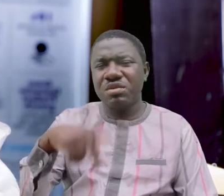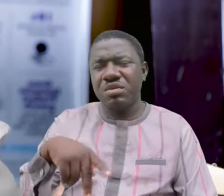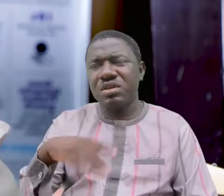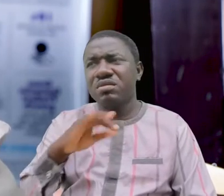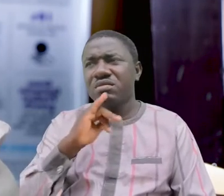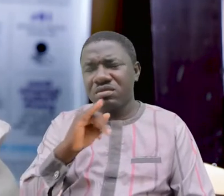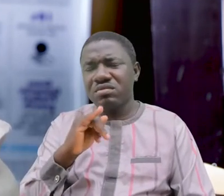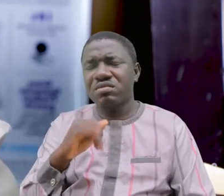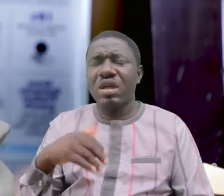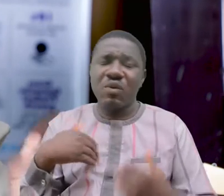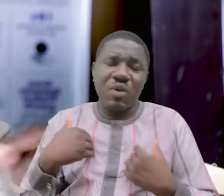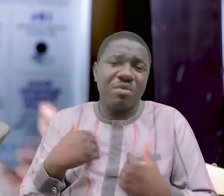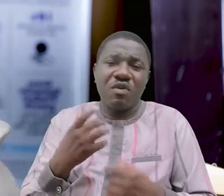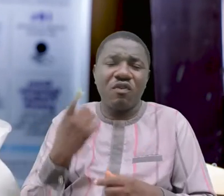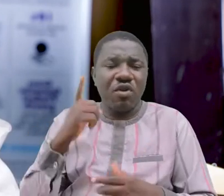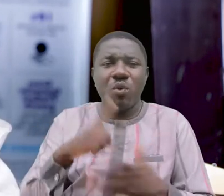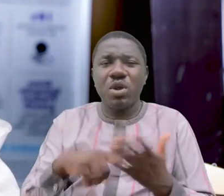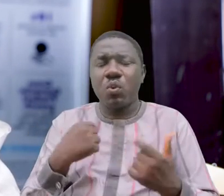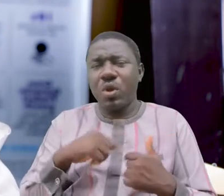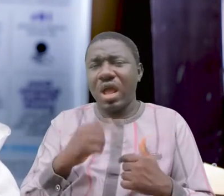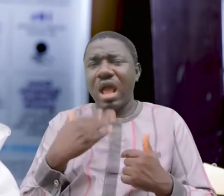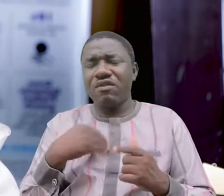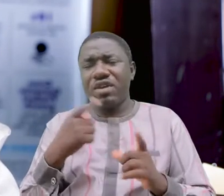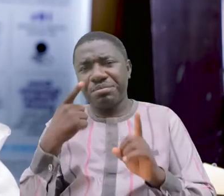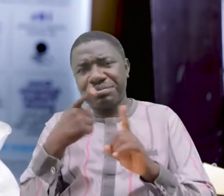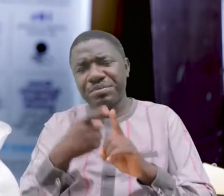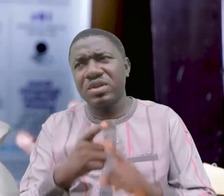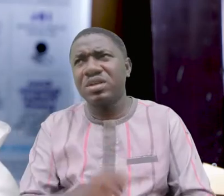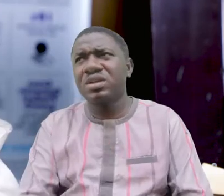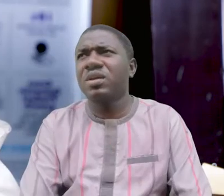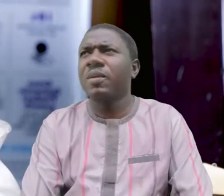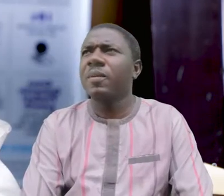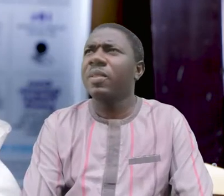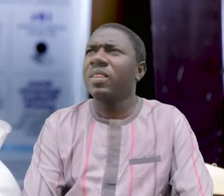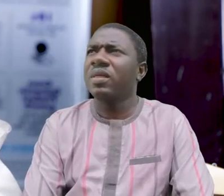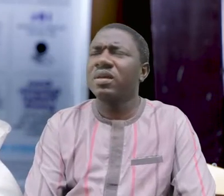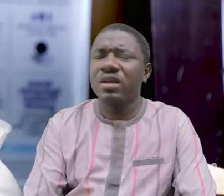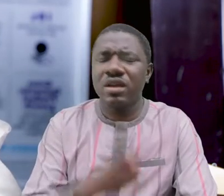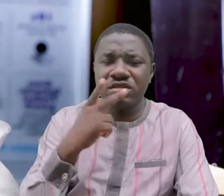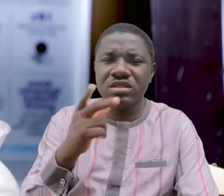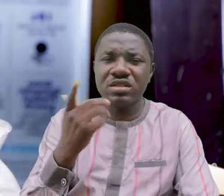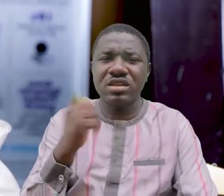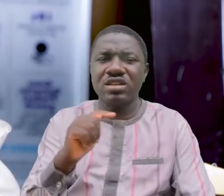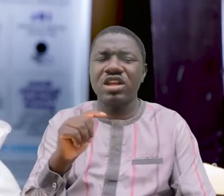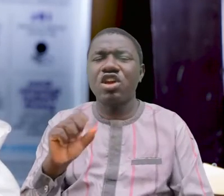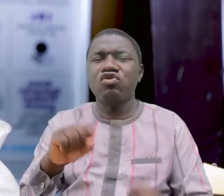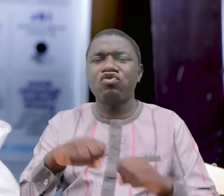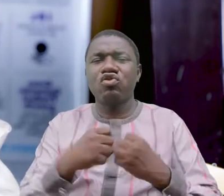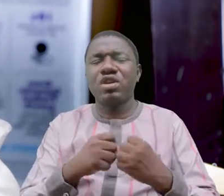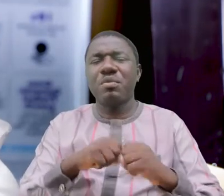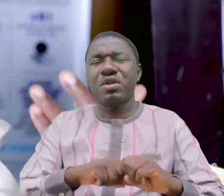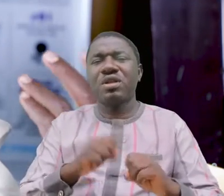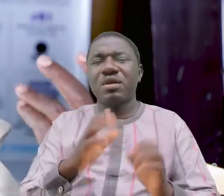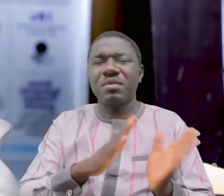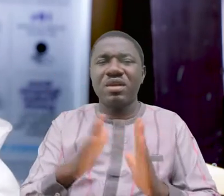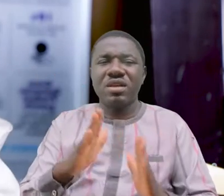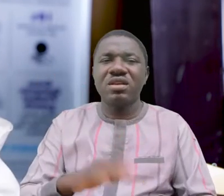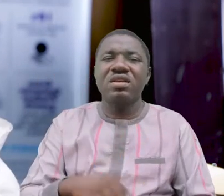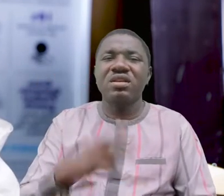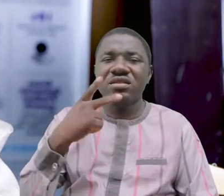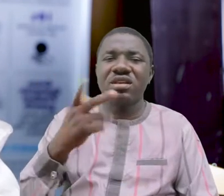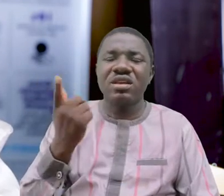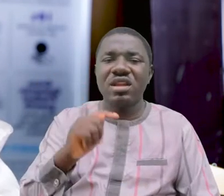actual catalyst for what we achieved this time around. Look at the social protection plan we got. Look at